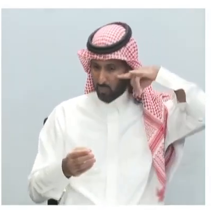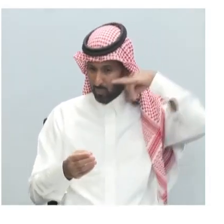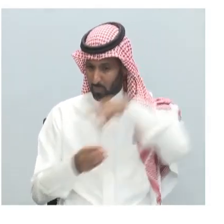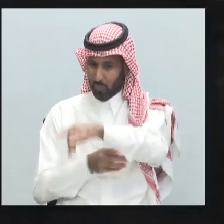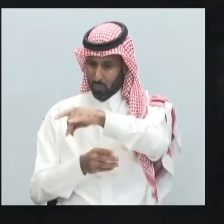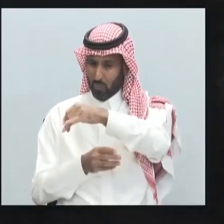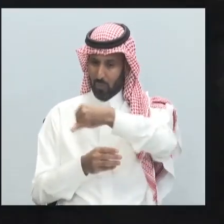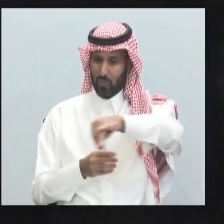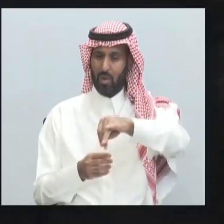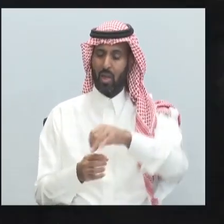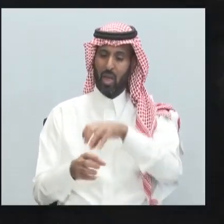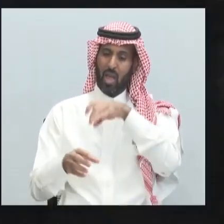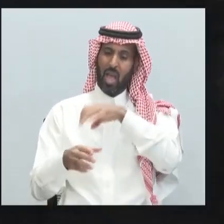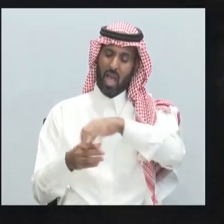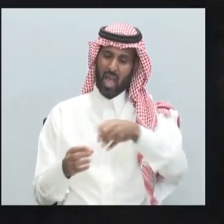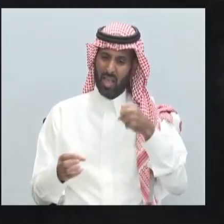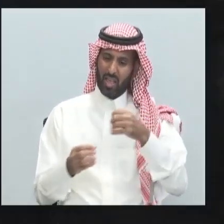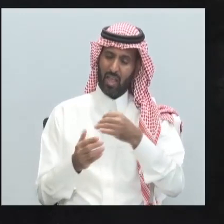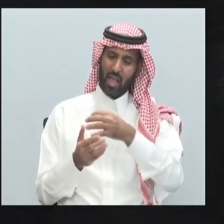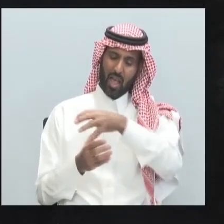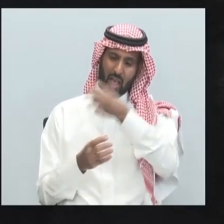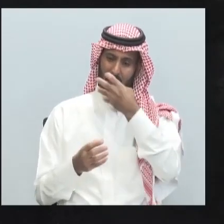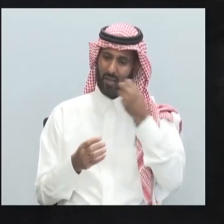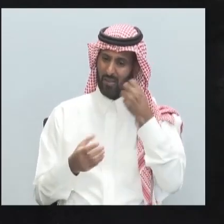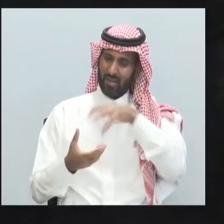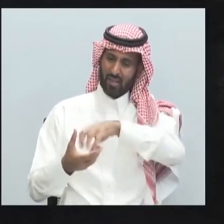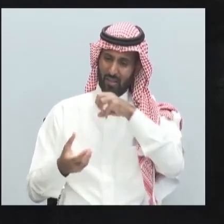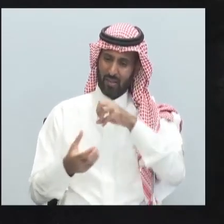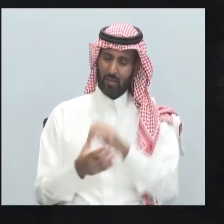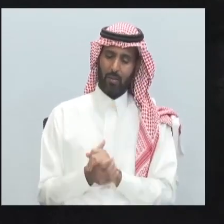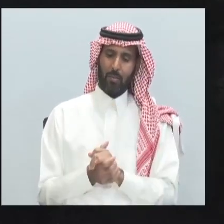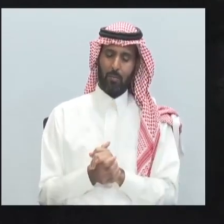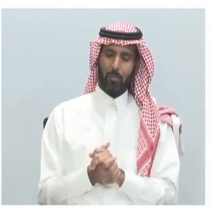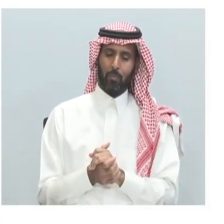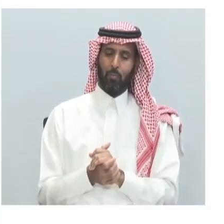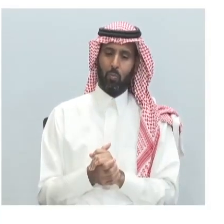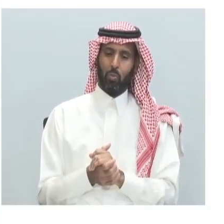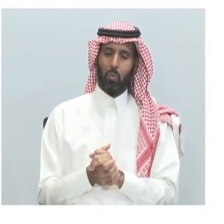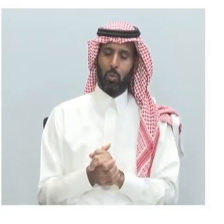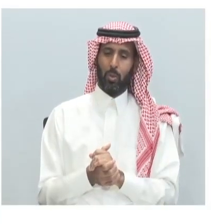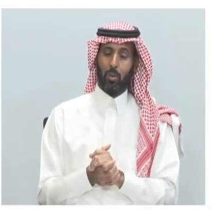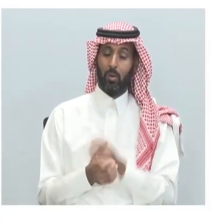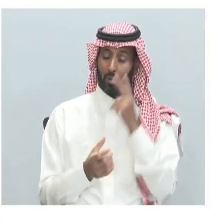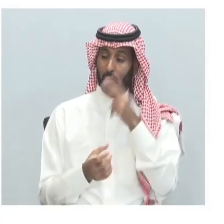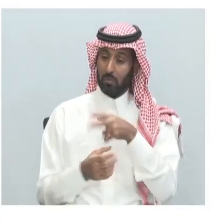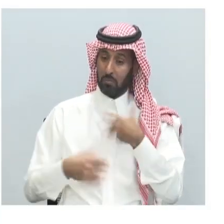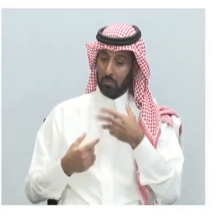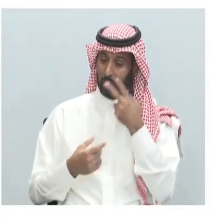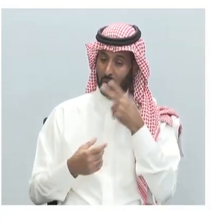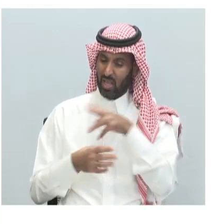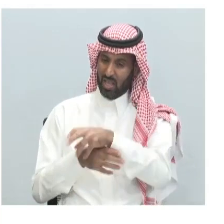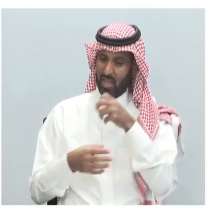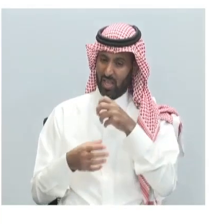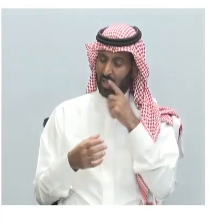very sharp. They can cut or catch anything they need. That they use to attack